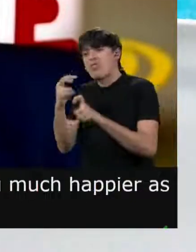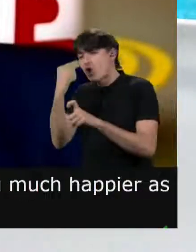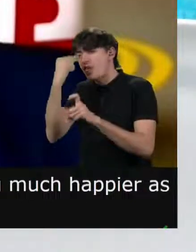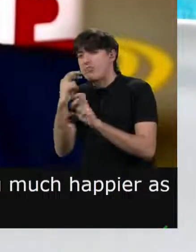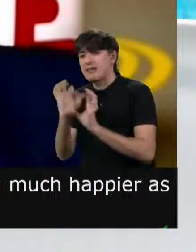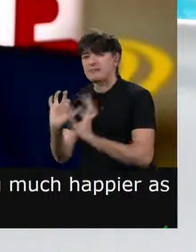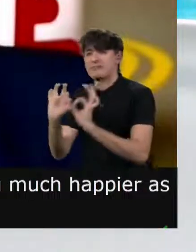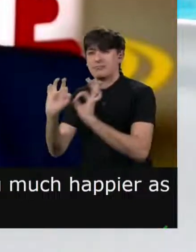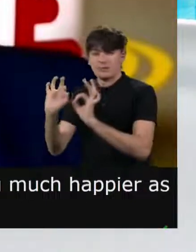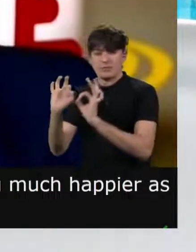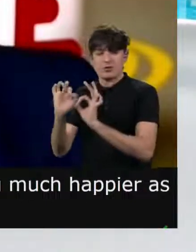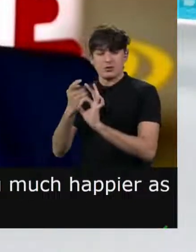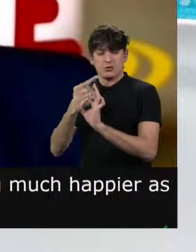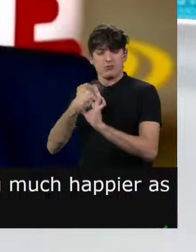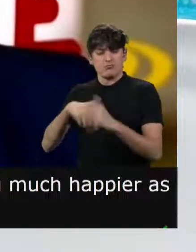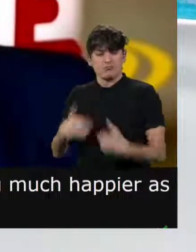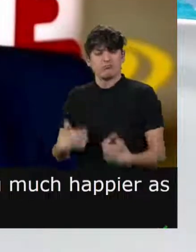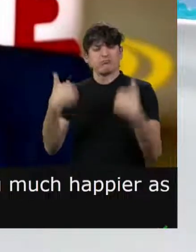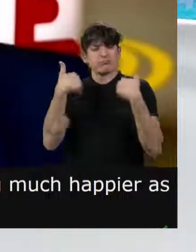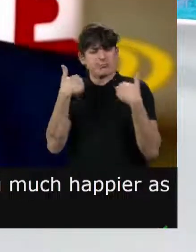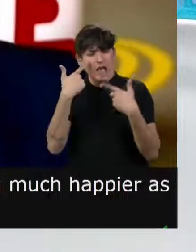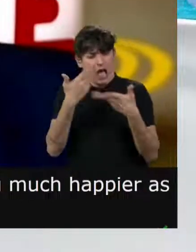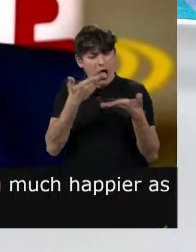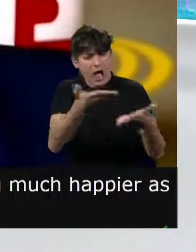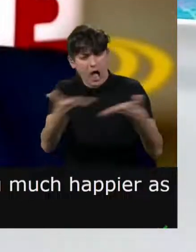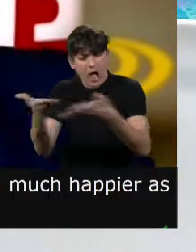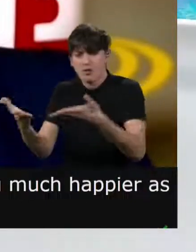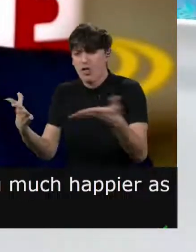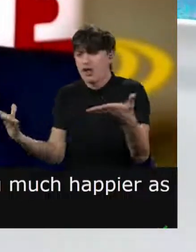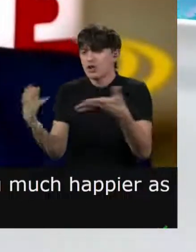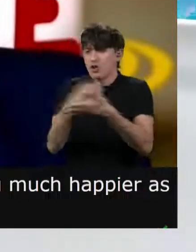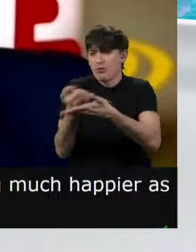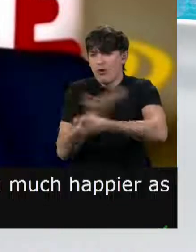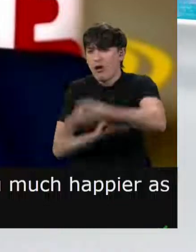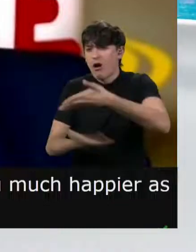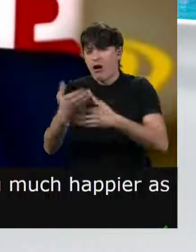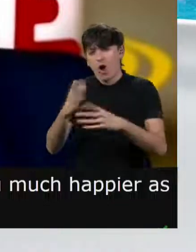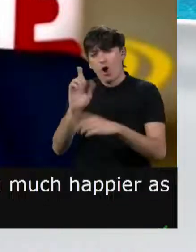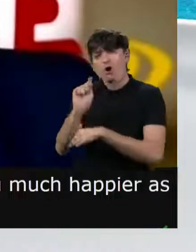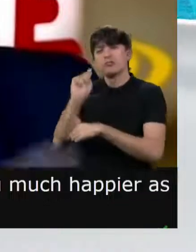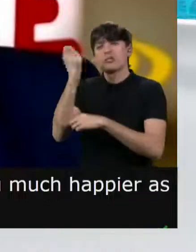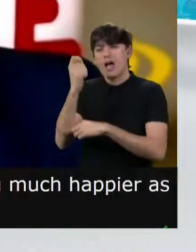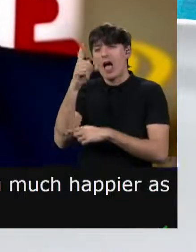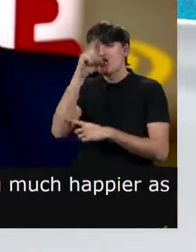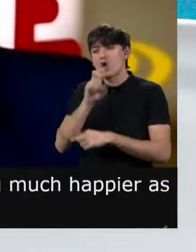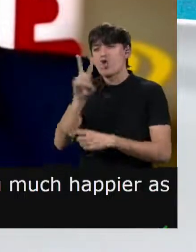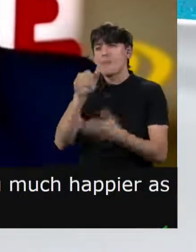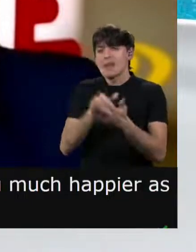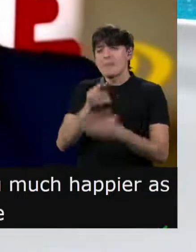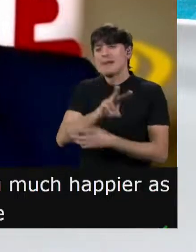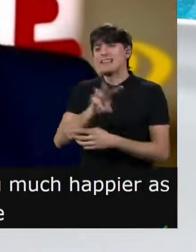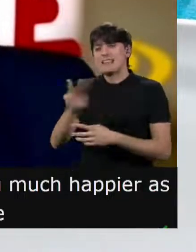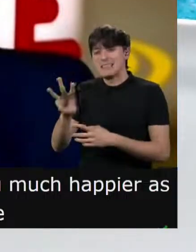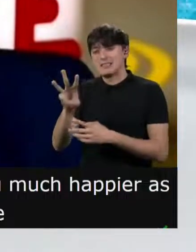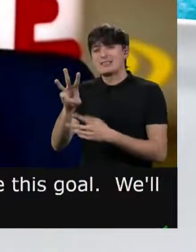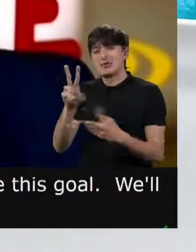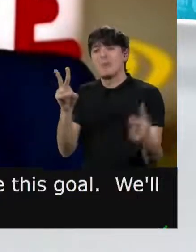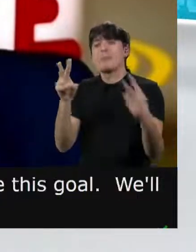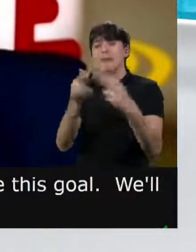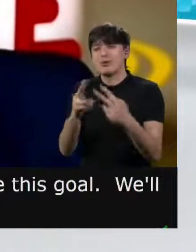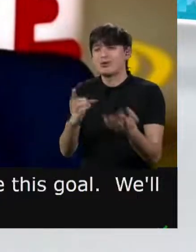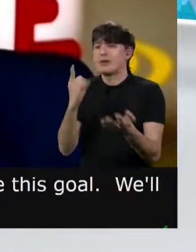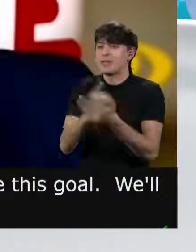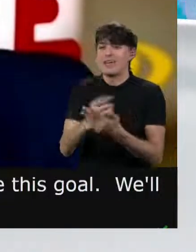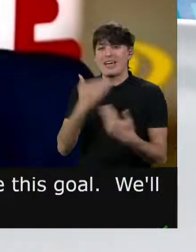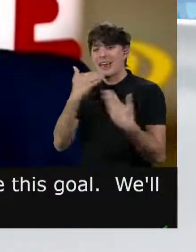So we are here to help everyone to achieve this goal. We'll see you back in 2023.